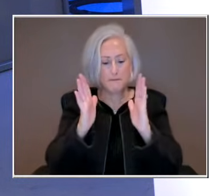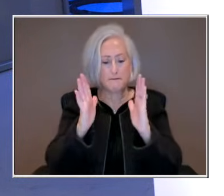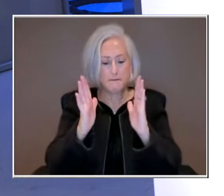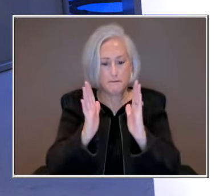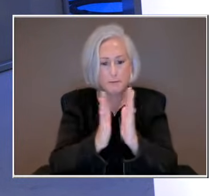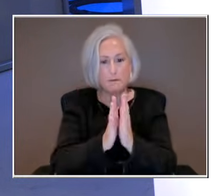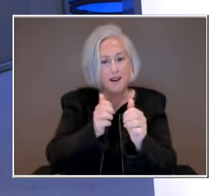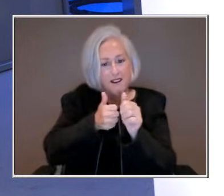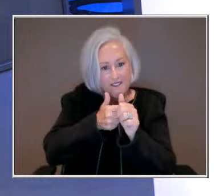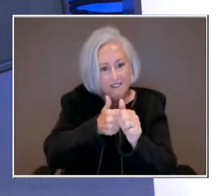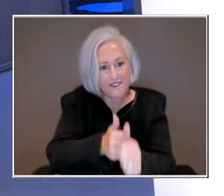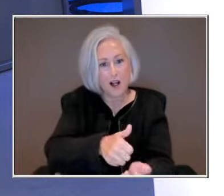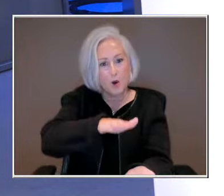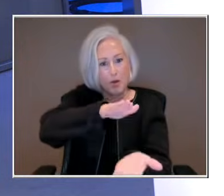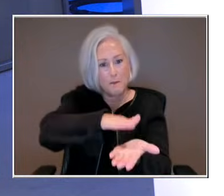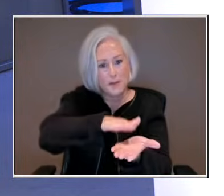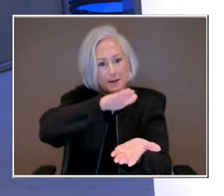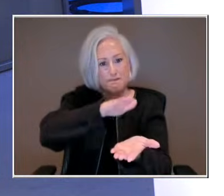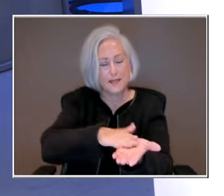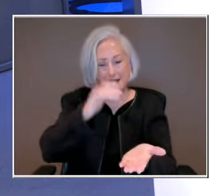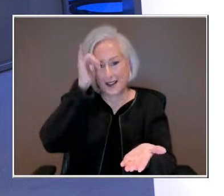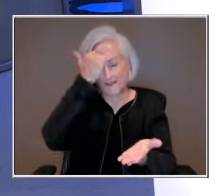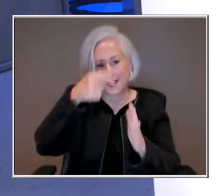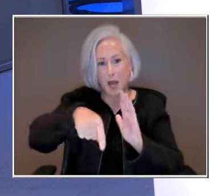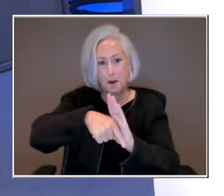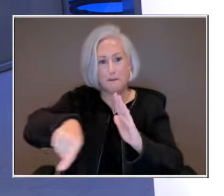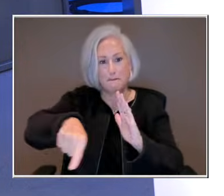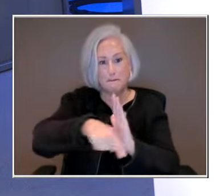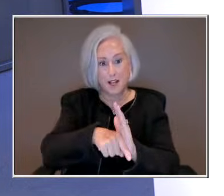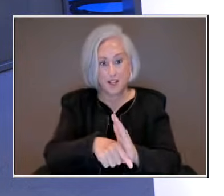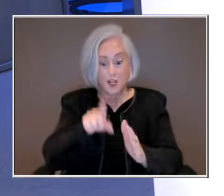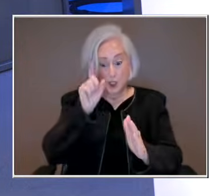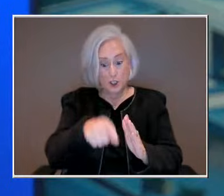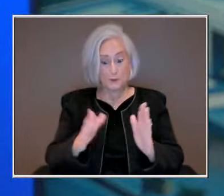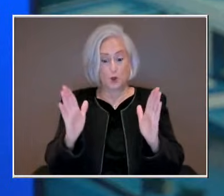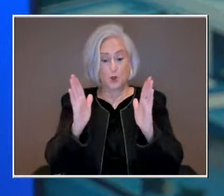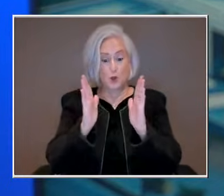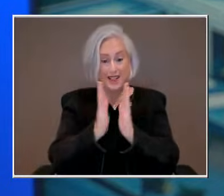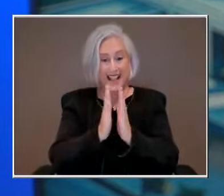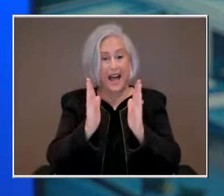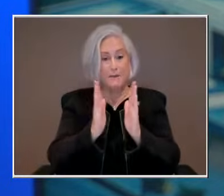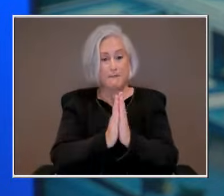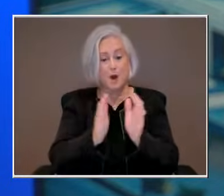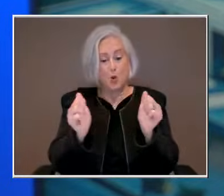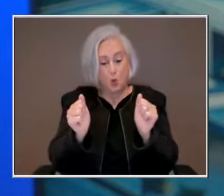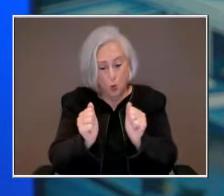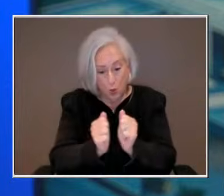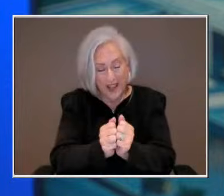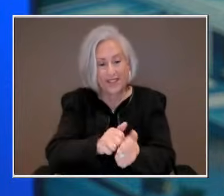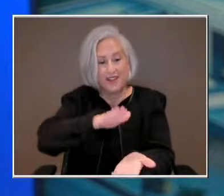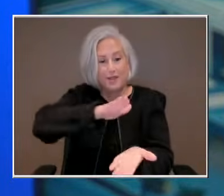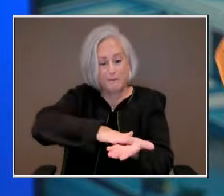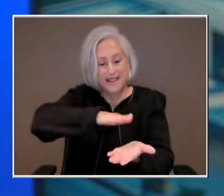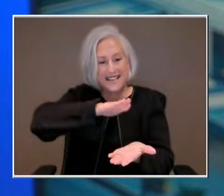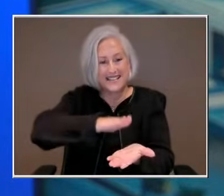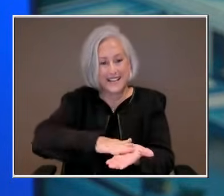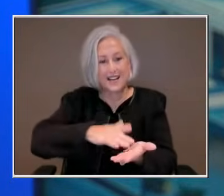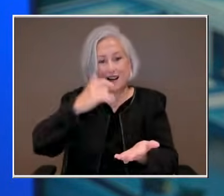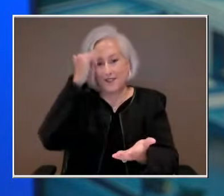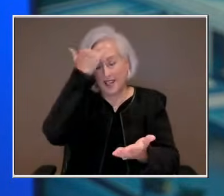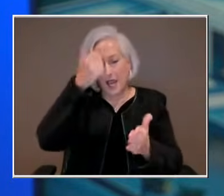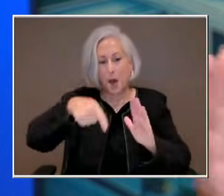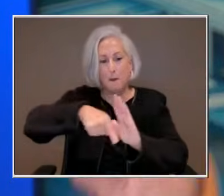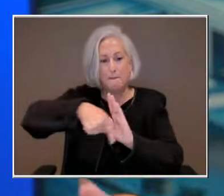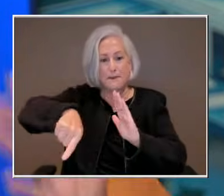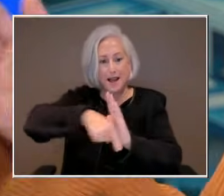anticipates the cowbell? She's trying to clap along with the cowbell beat. So that's a lot harder than you might think to stay right on